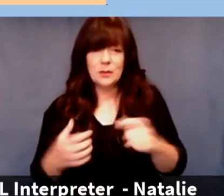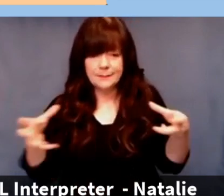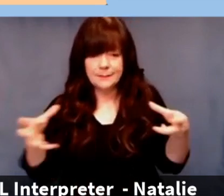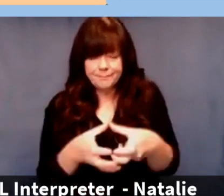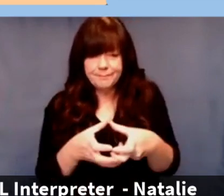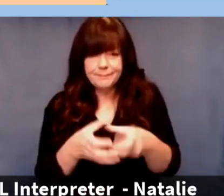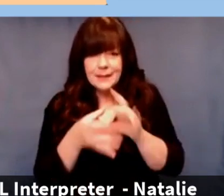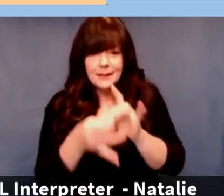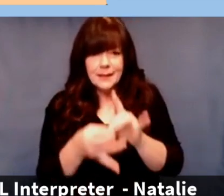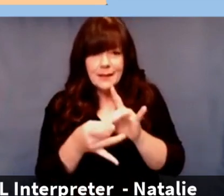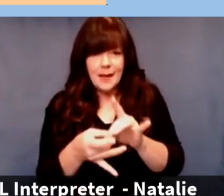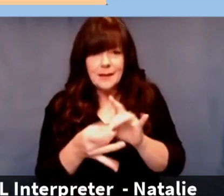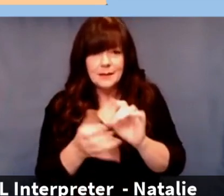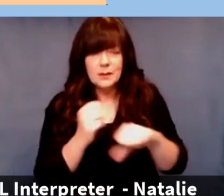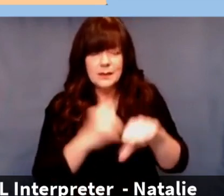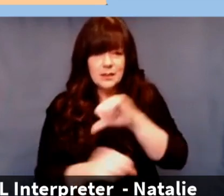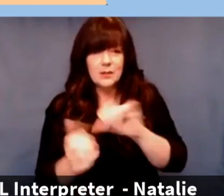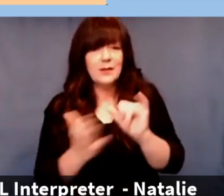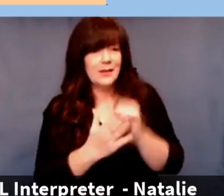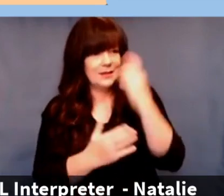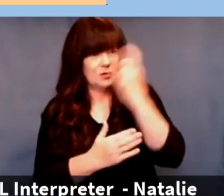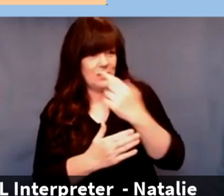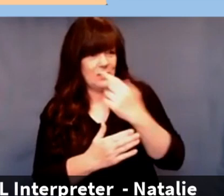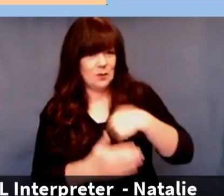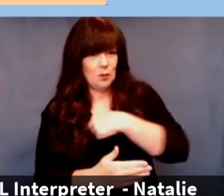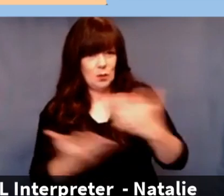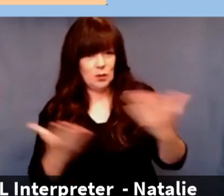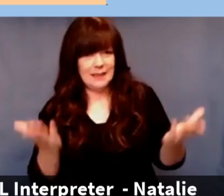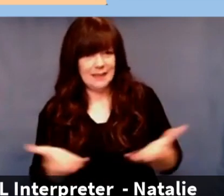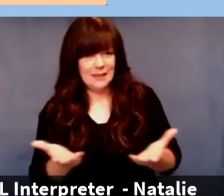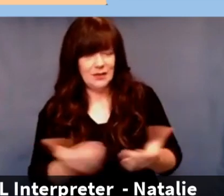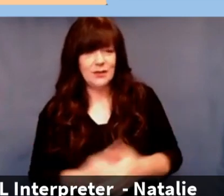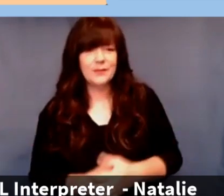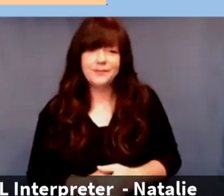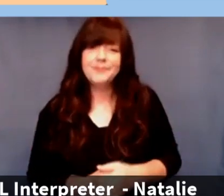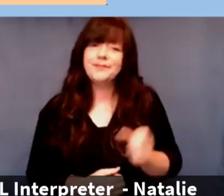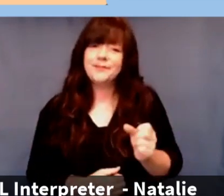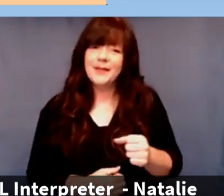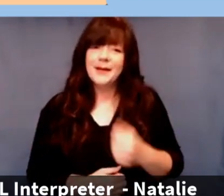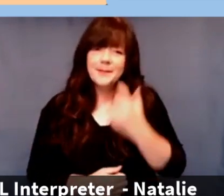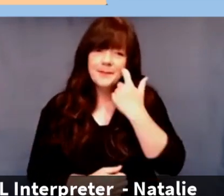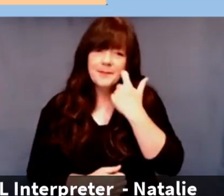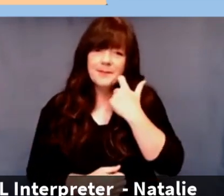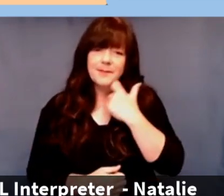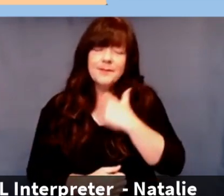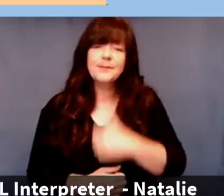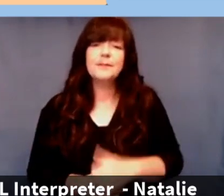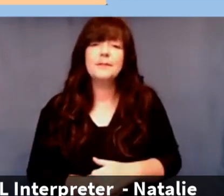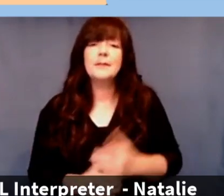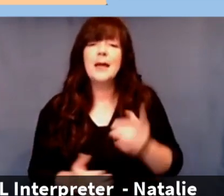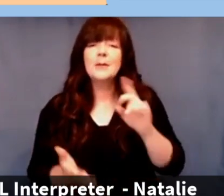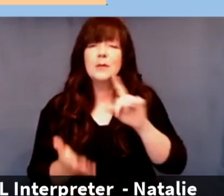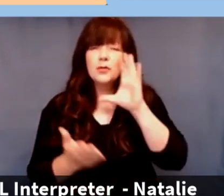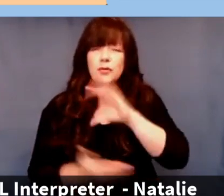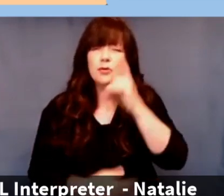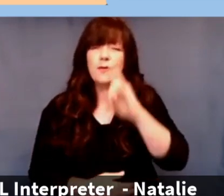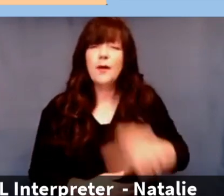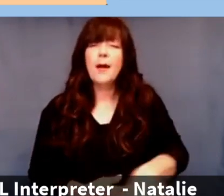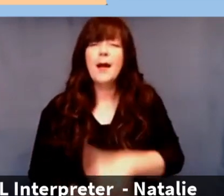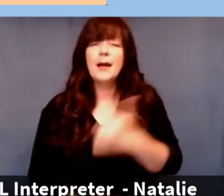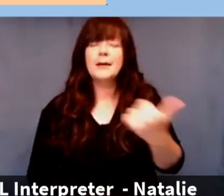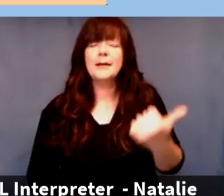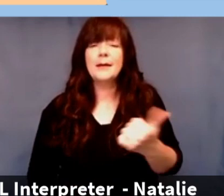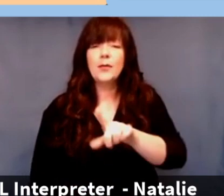like, connect. Like, that's the whole reason why we're here. So, yeah. Let's see. I'm going to look for another